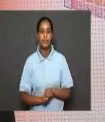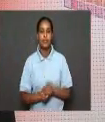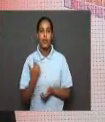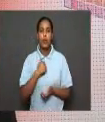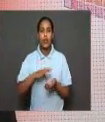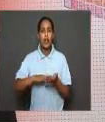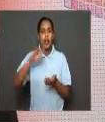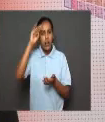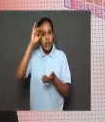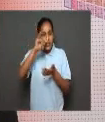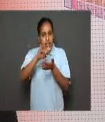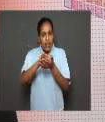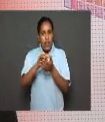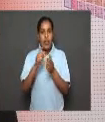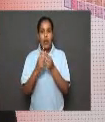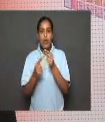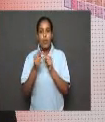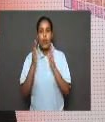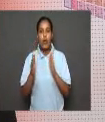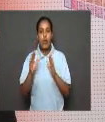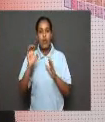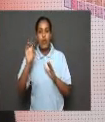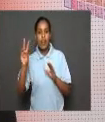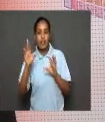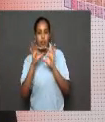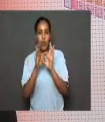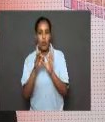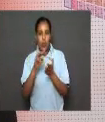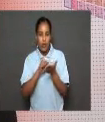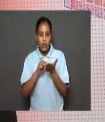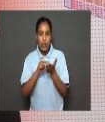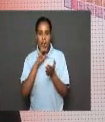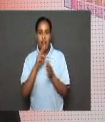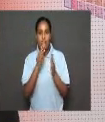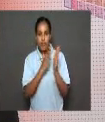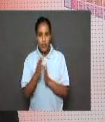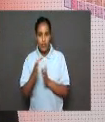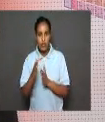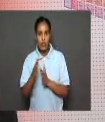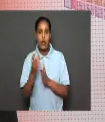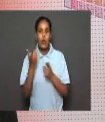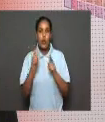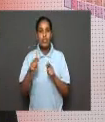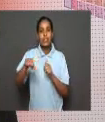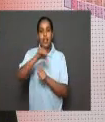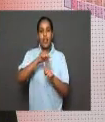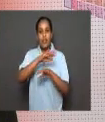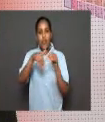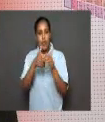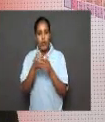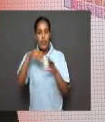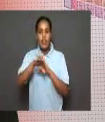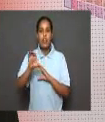We learned that polar covalent molecules are formed when the atoms involved in